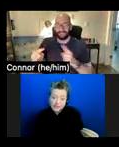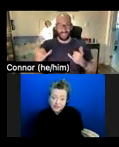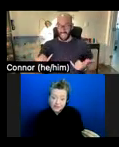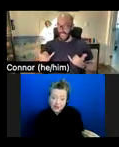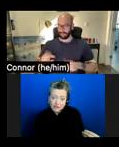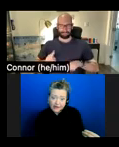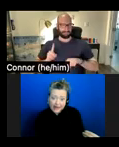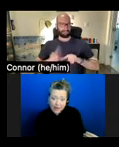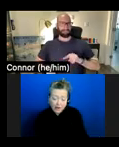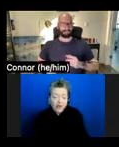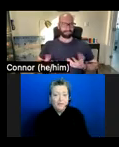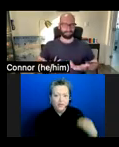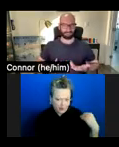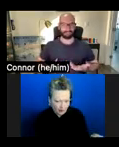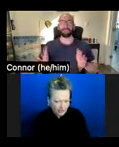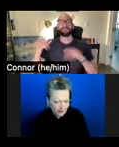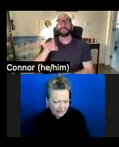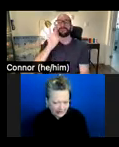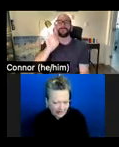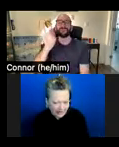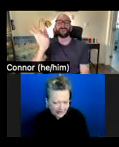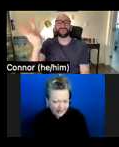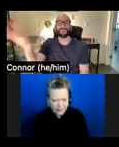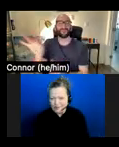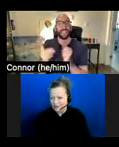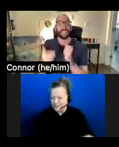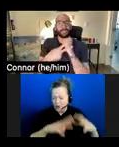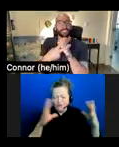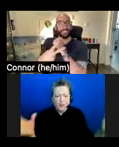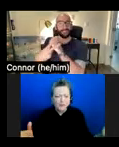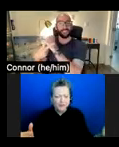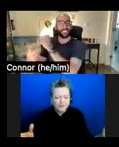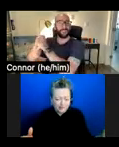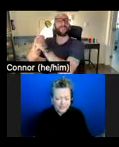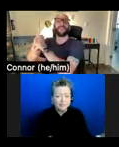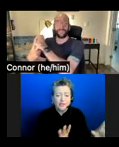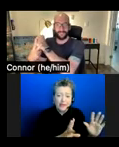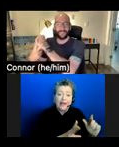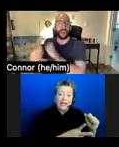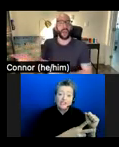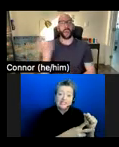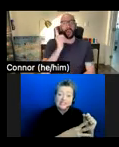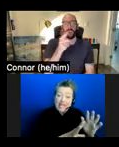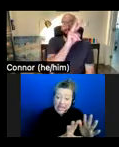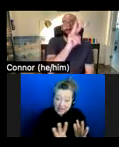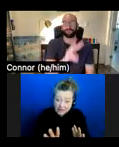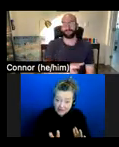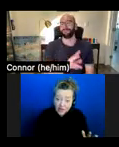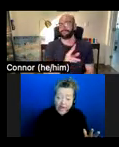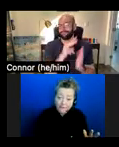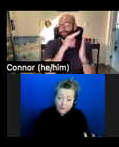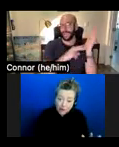time to watch right now, but you really want to at another date, or maybe you're just overwhelmed with all the information, but you can actually